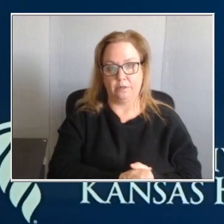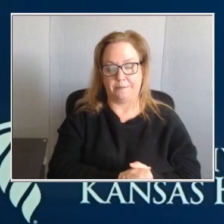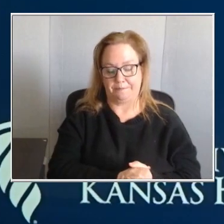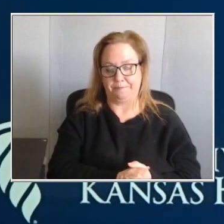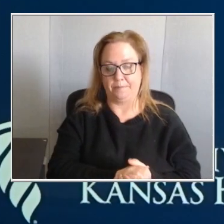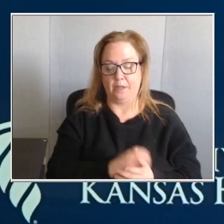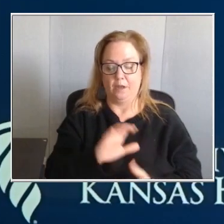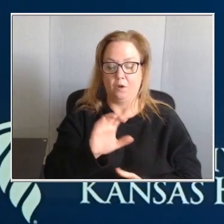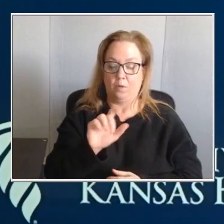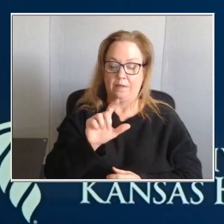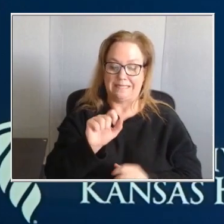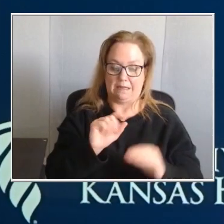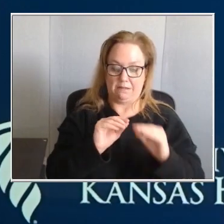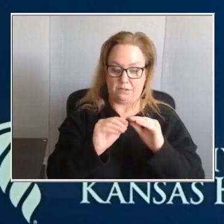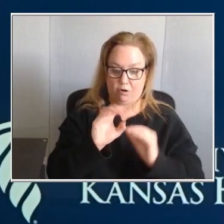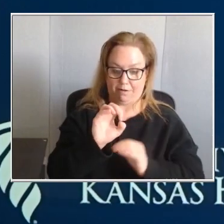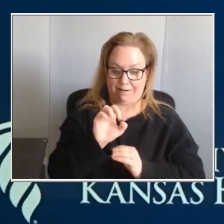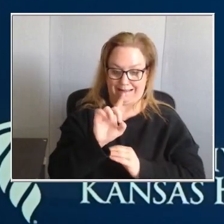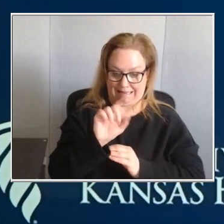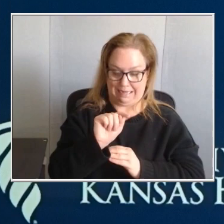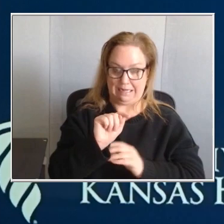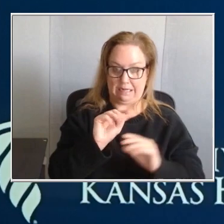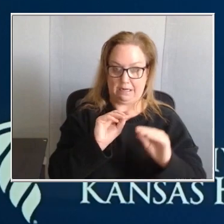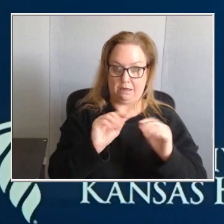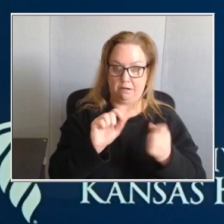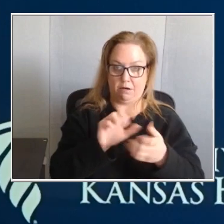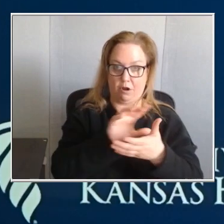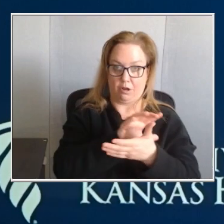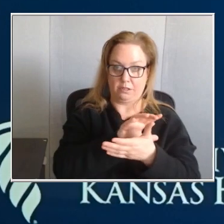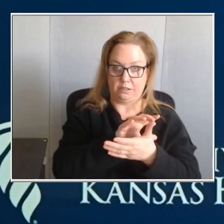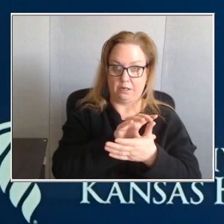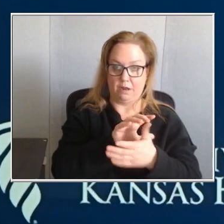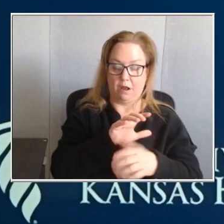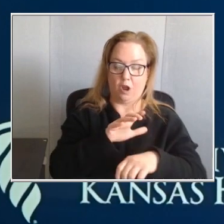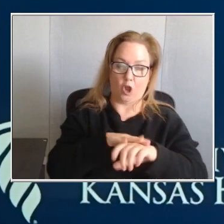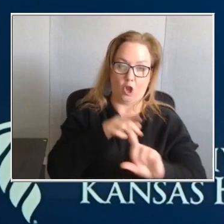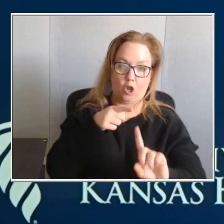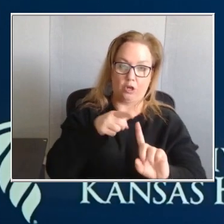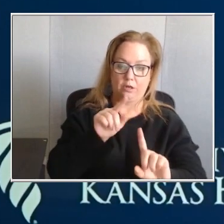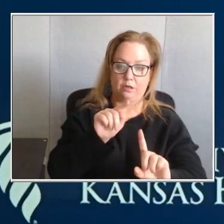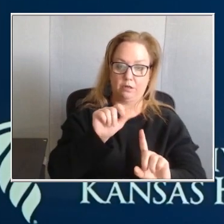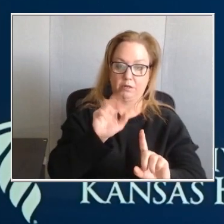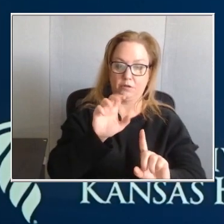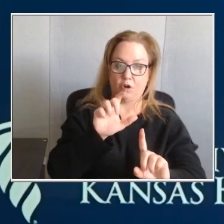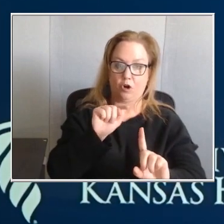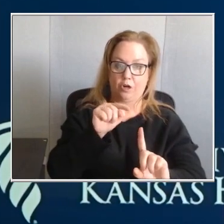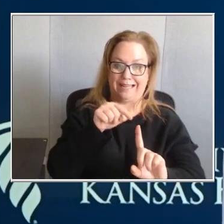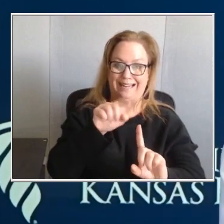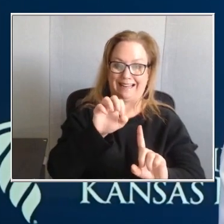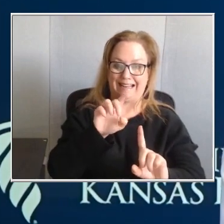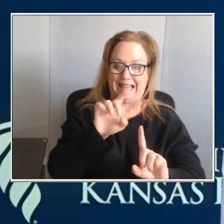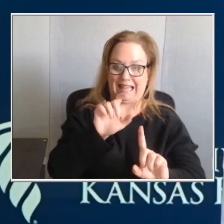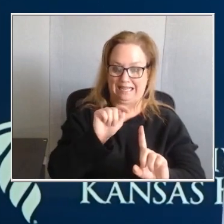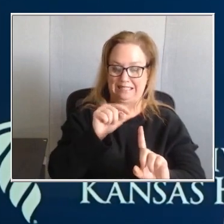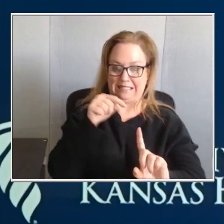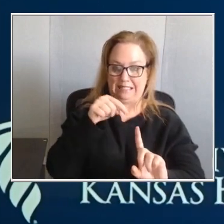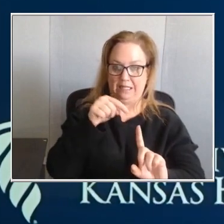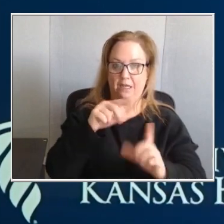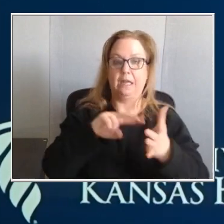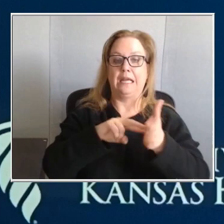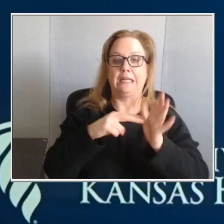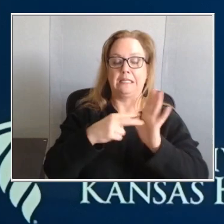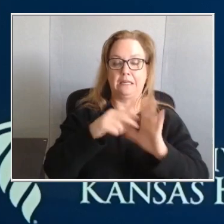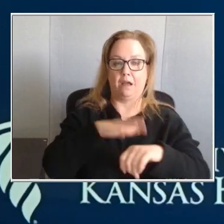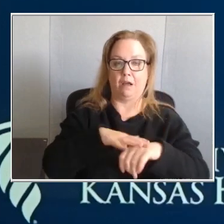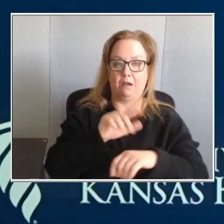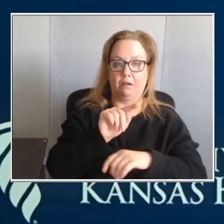cells are edited, they can cause what are called on-target edits, what are intended to be on target,